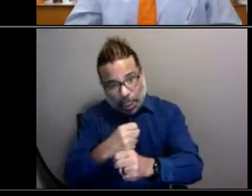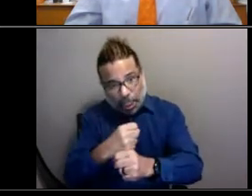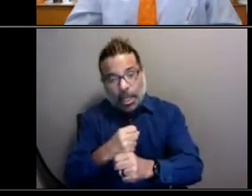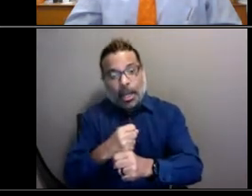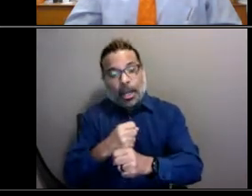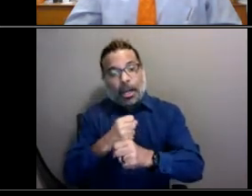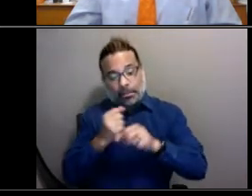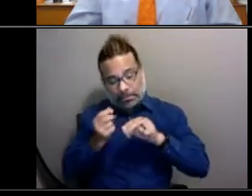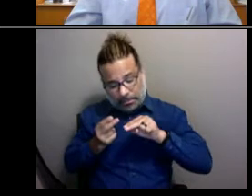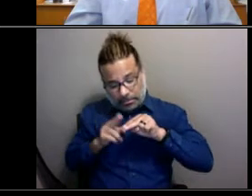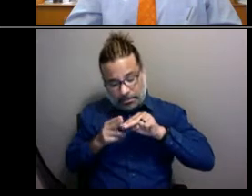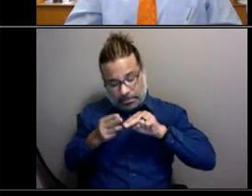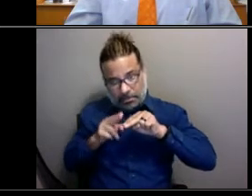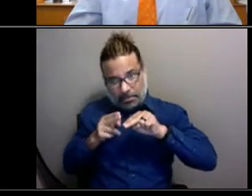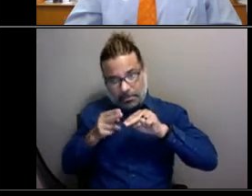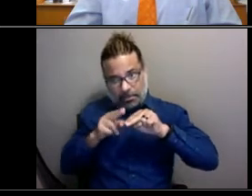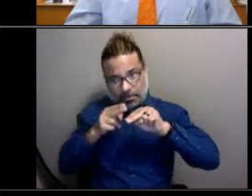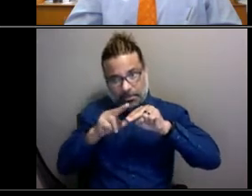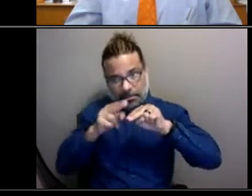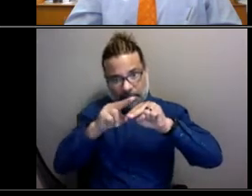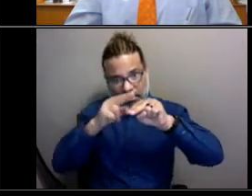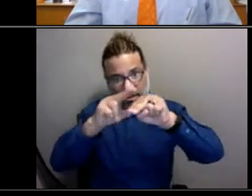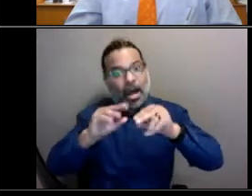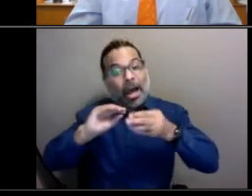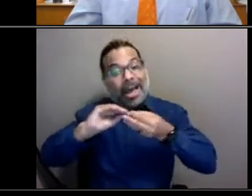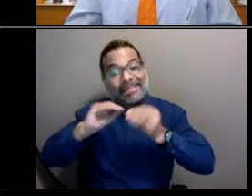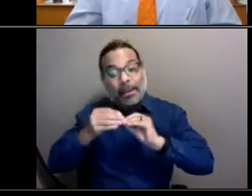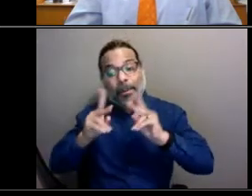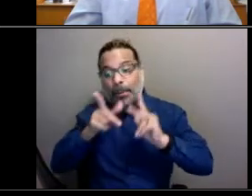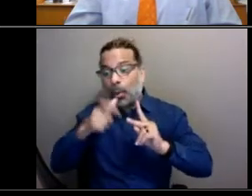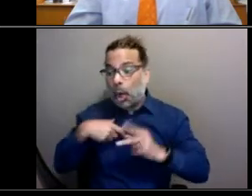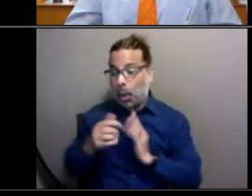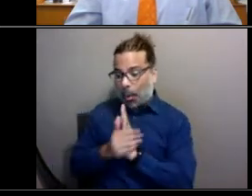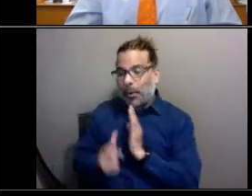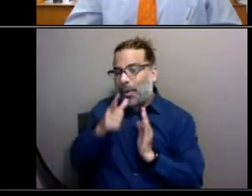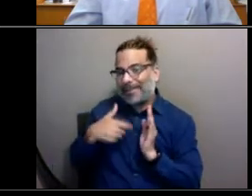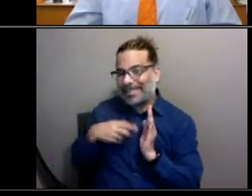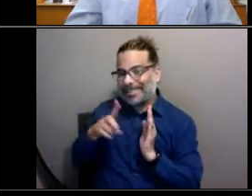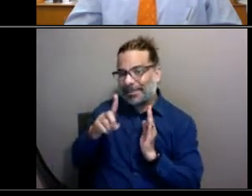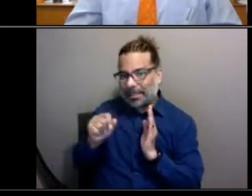steadily increasing number of highly qualified young adults with disabilities